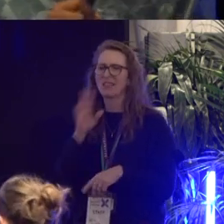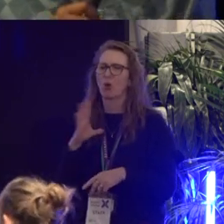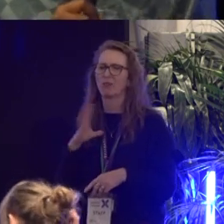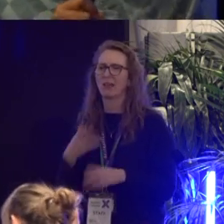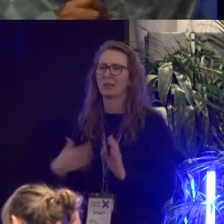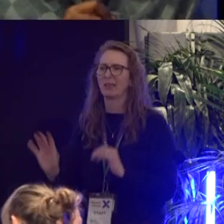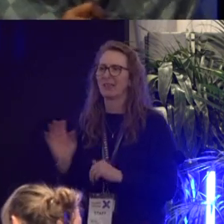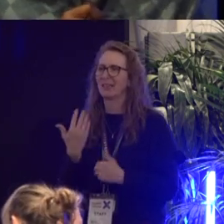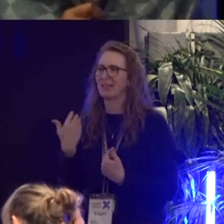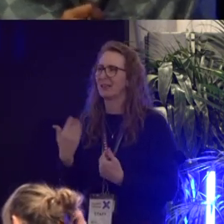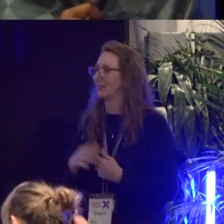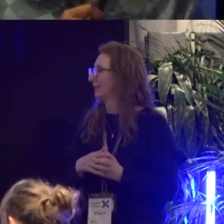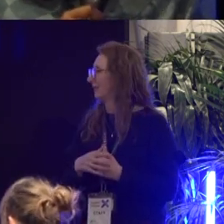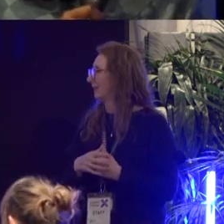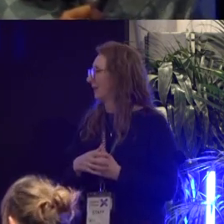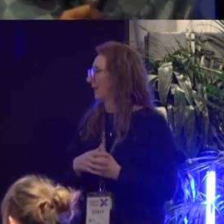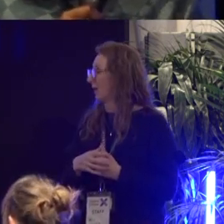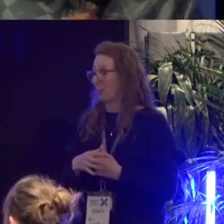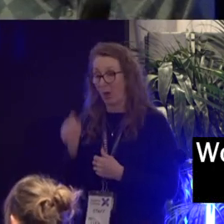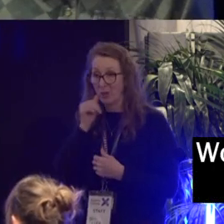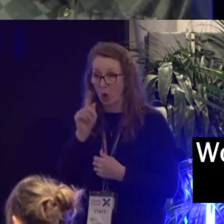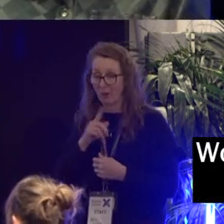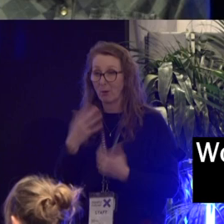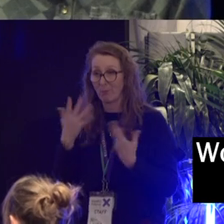know how you get some people that have seen the same film like 10 times?